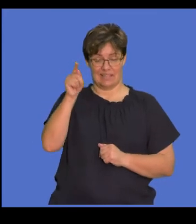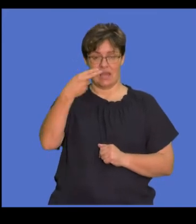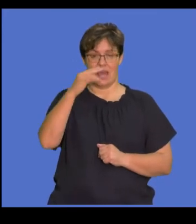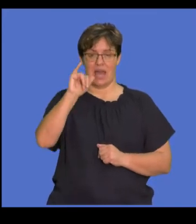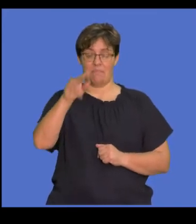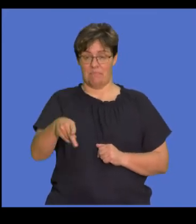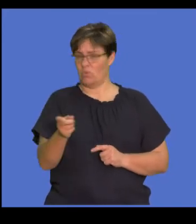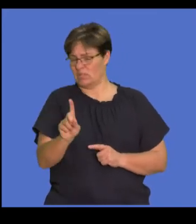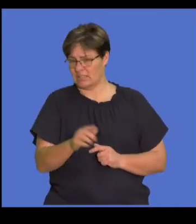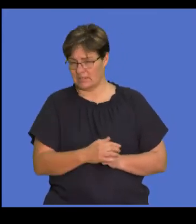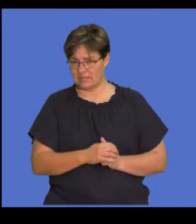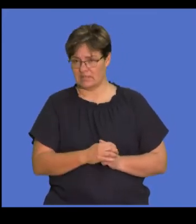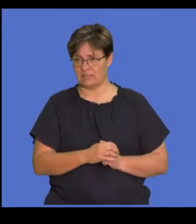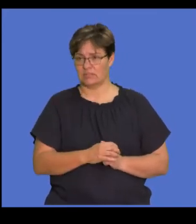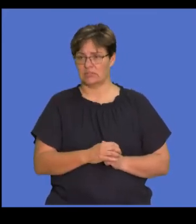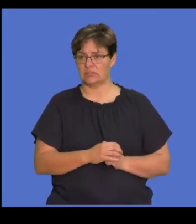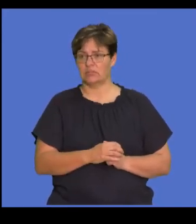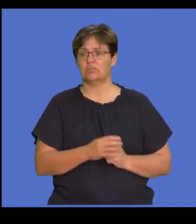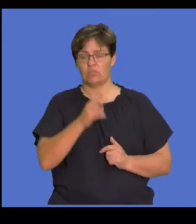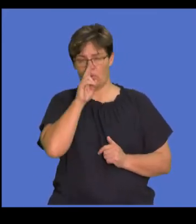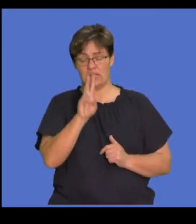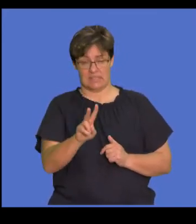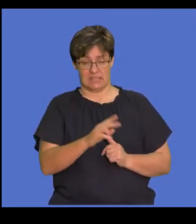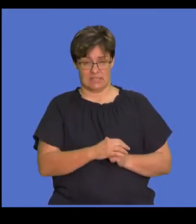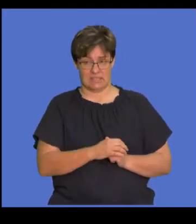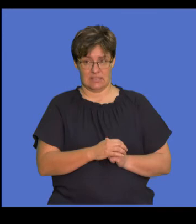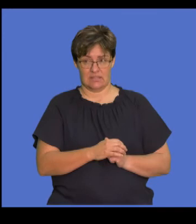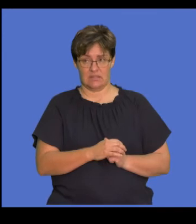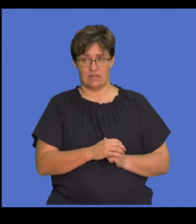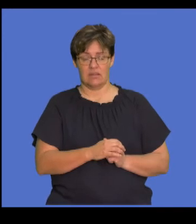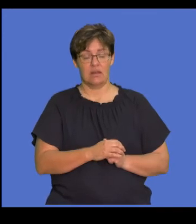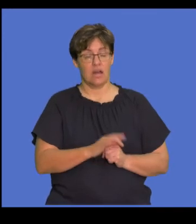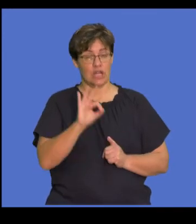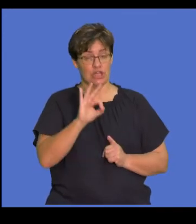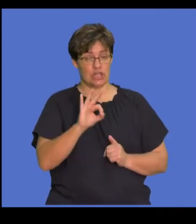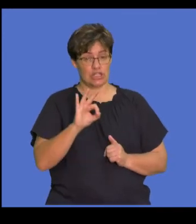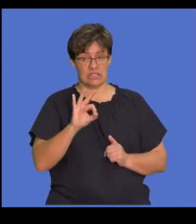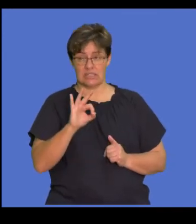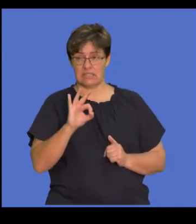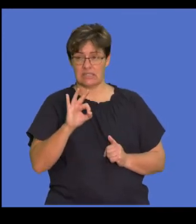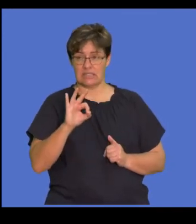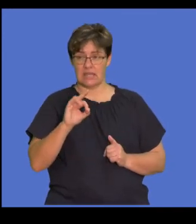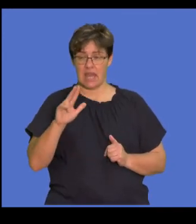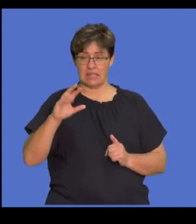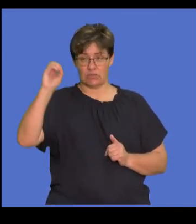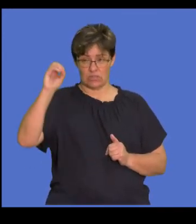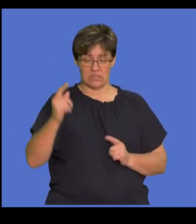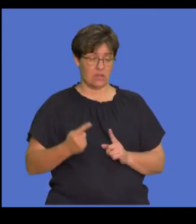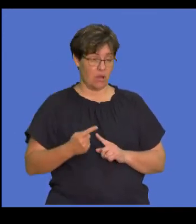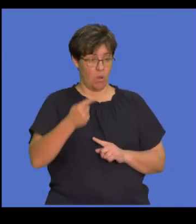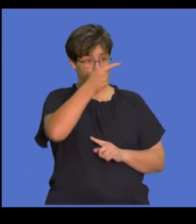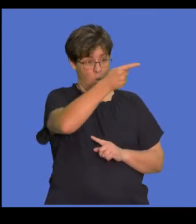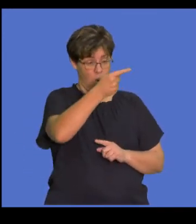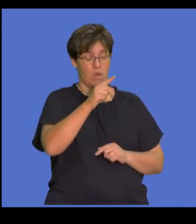the hypotenuse side is. So automatically you can see that I'm given the angle, I'm given the opposite side,